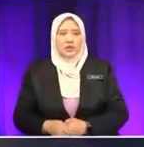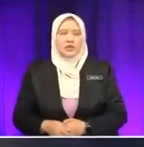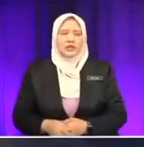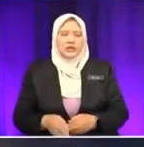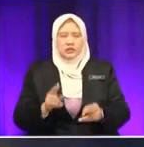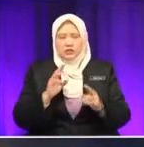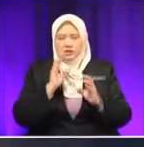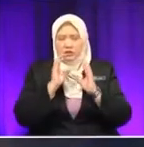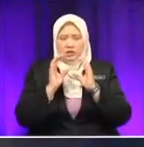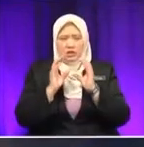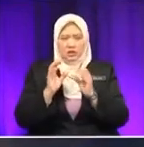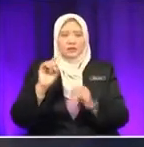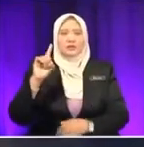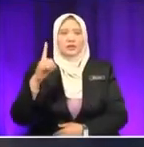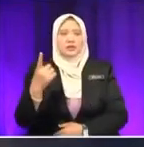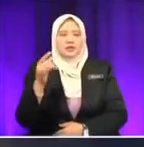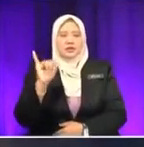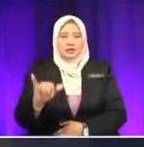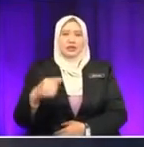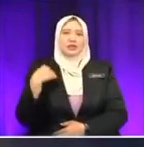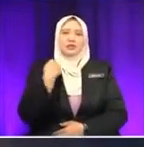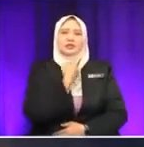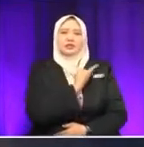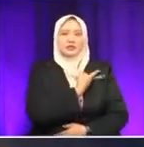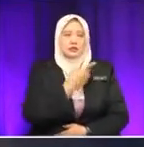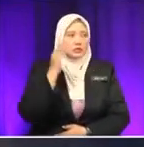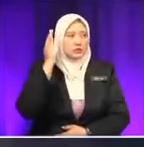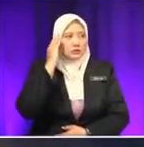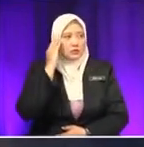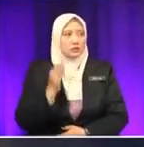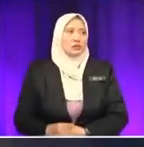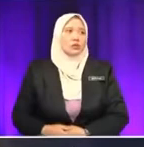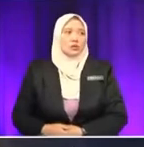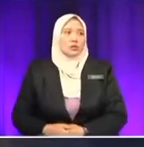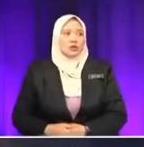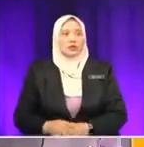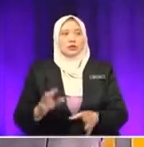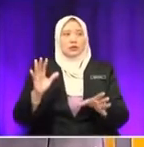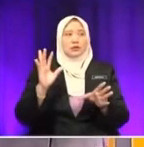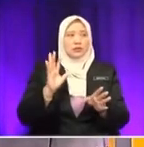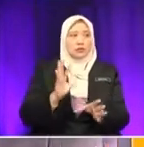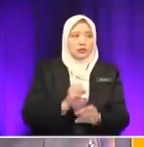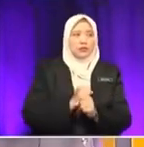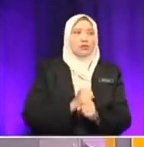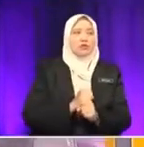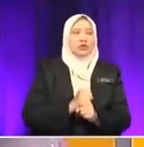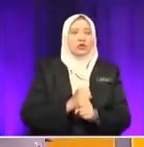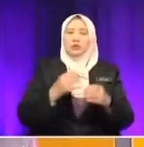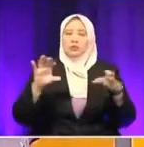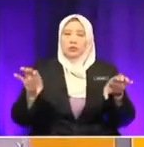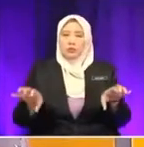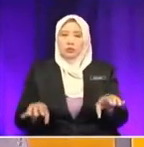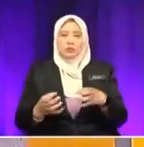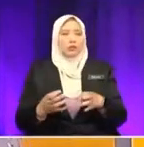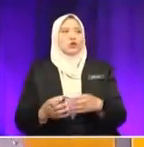speak to up. Speak. Exactly. Yeah. And last but not least, when it comes to making the best decisions and making the best choice, you have to